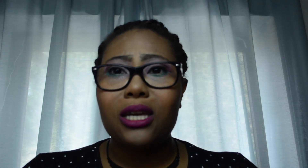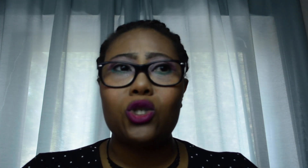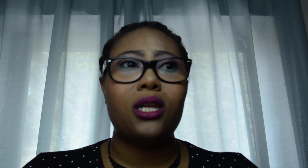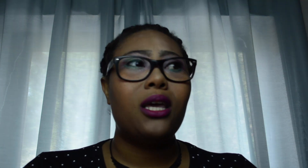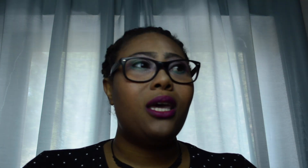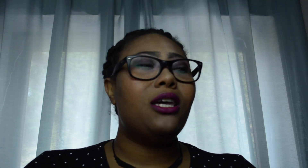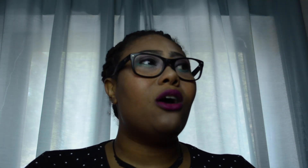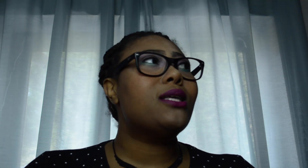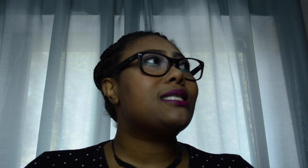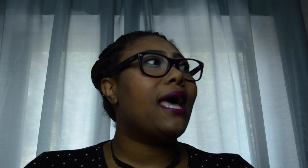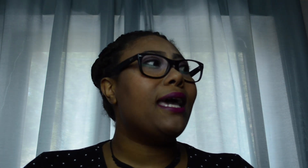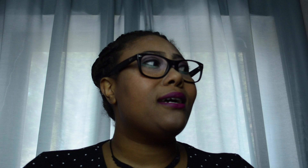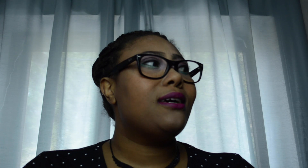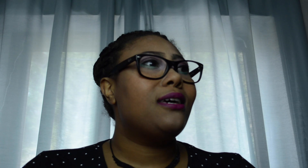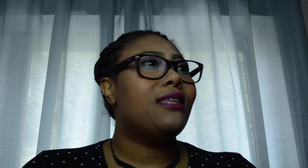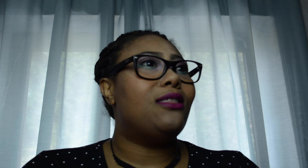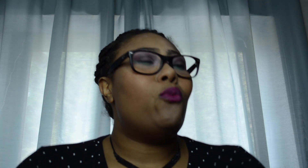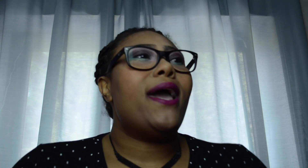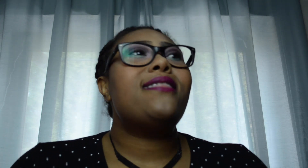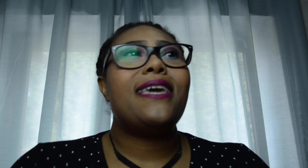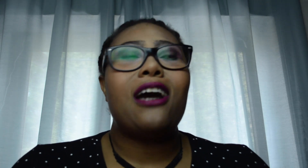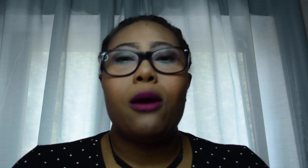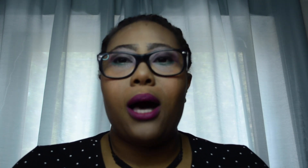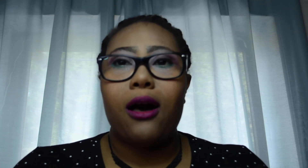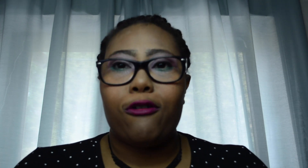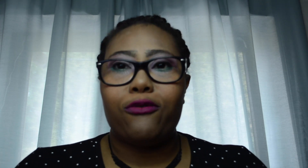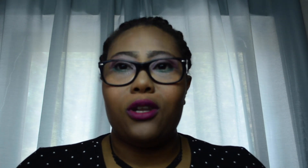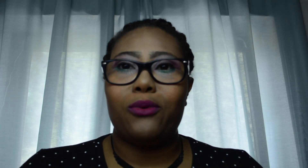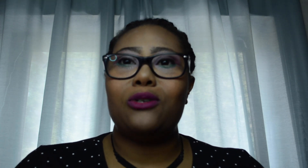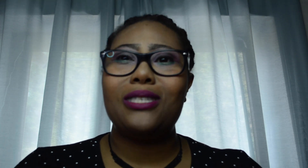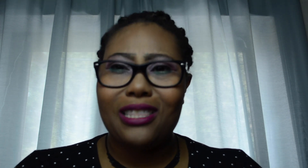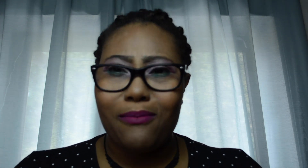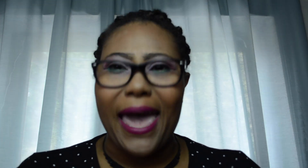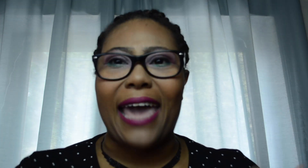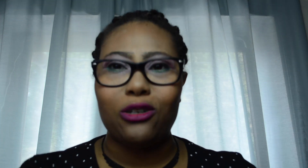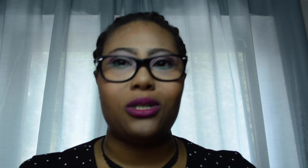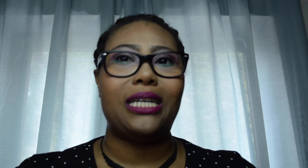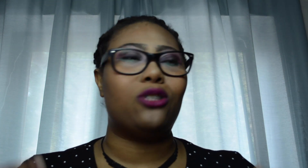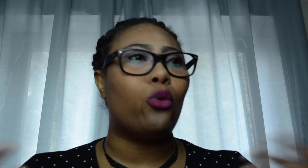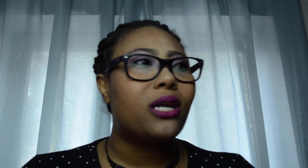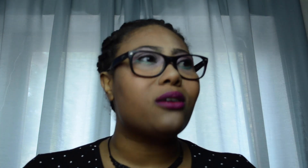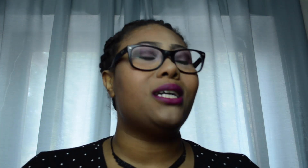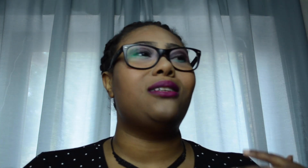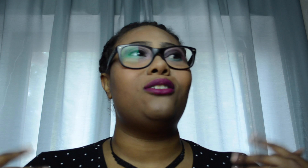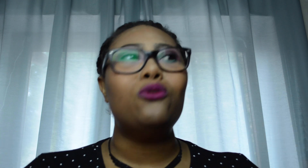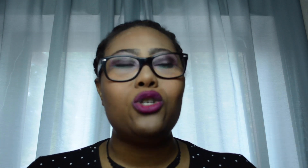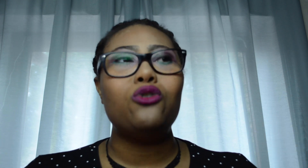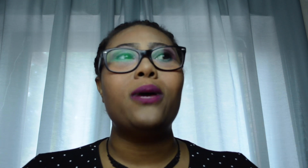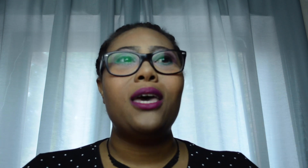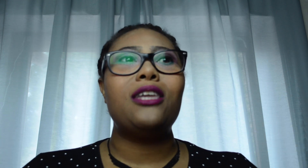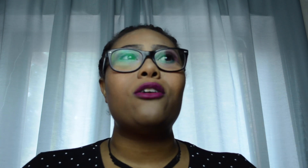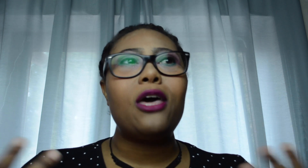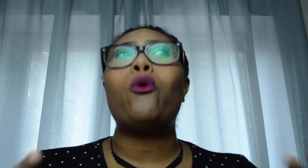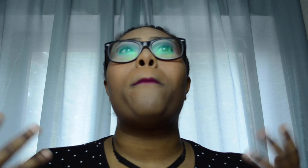drug addiction. You know, it's like the way they come off, you know, when you see them angry in Twitter and